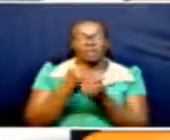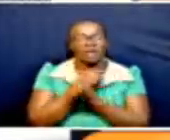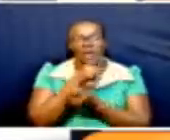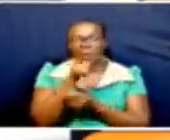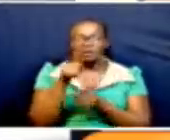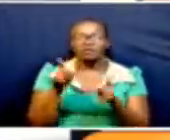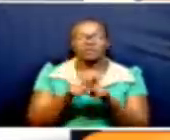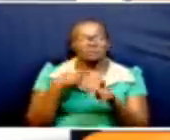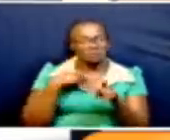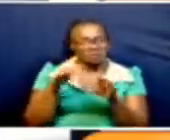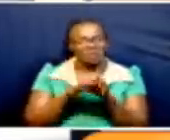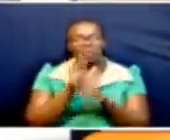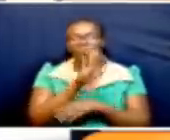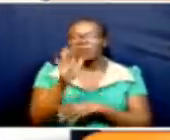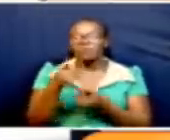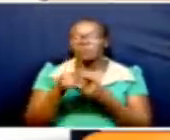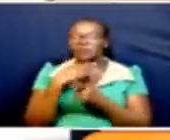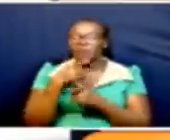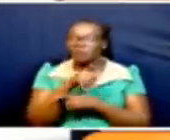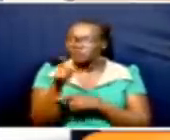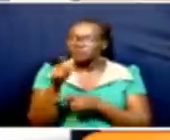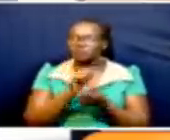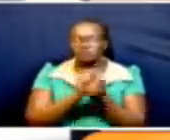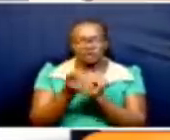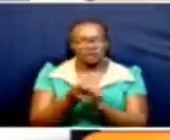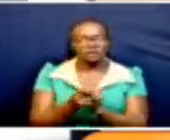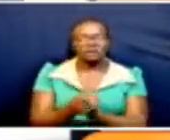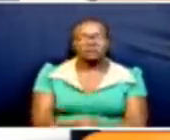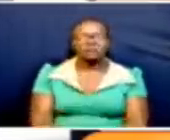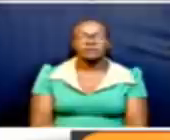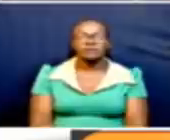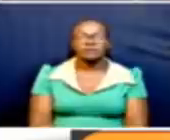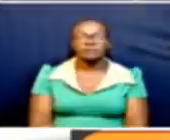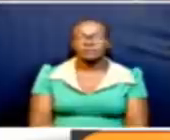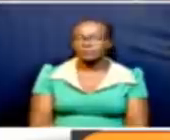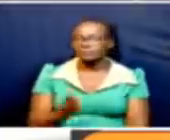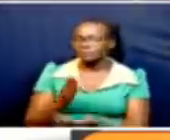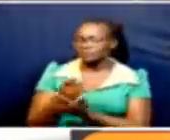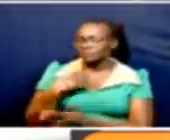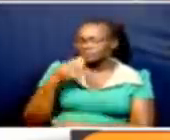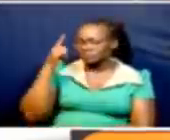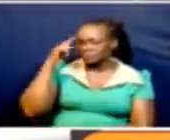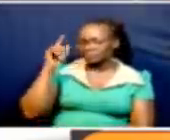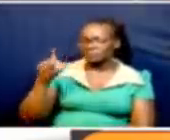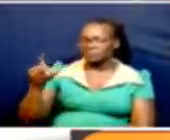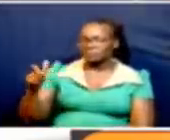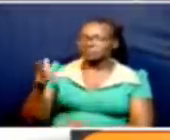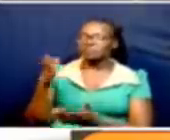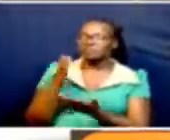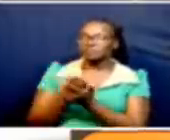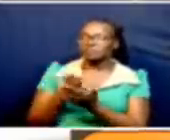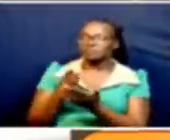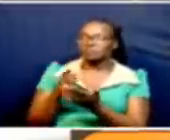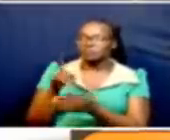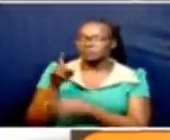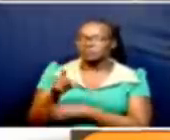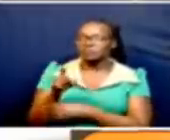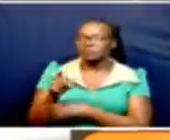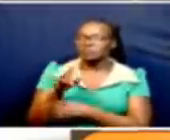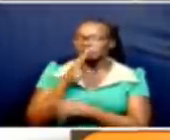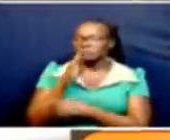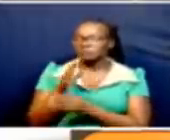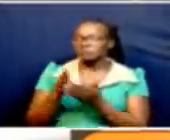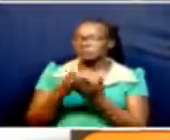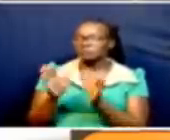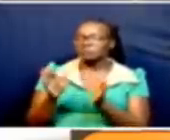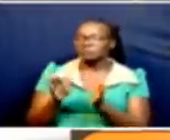one of you. But I want you to change. I think the media industry, they need to be objective, irrespective of what's happening. Because the